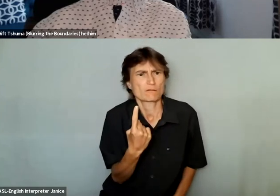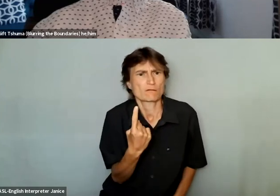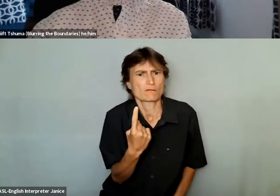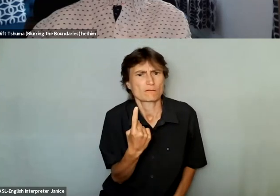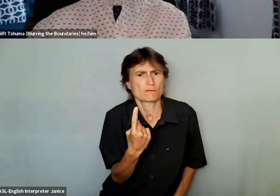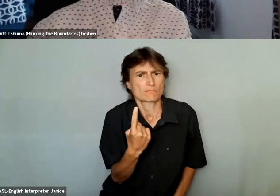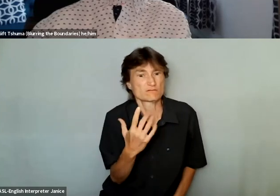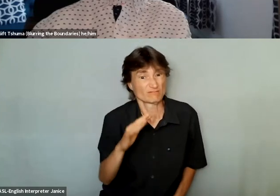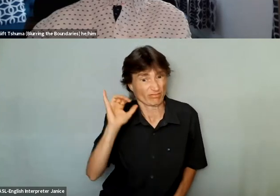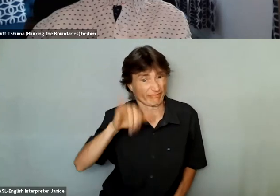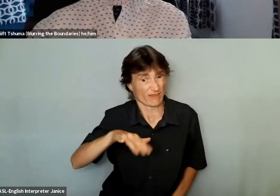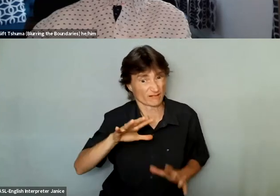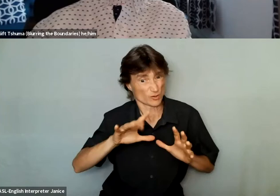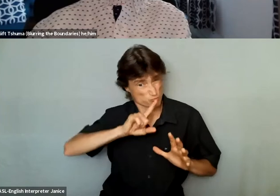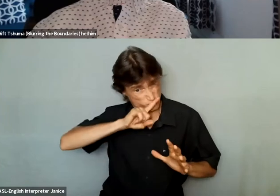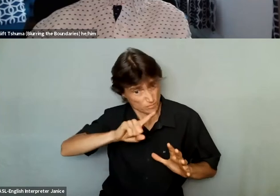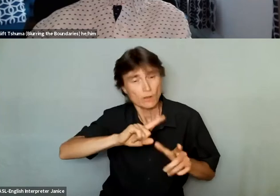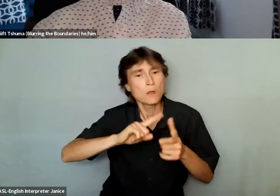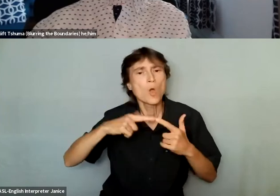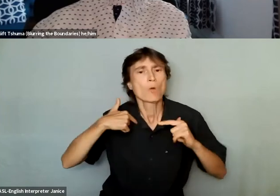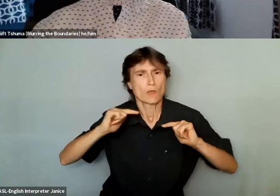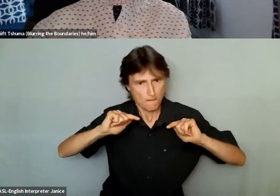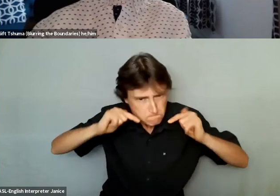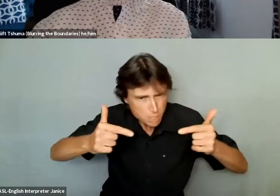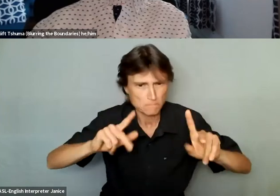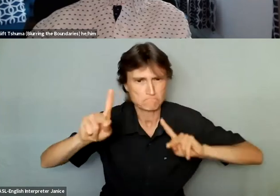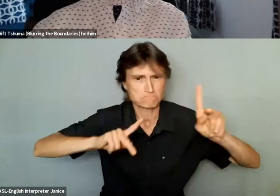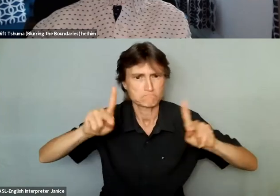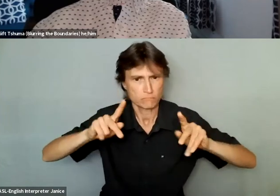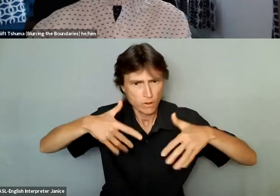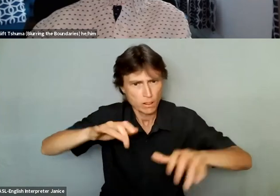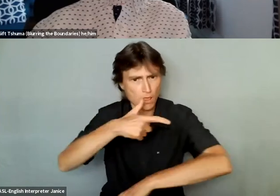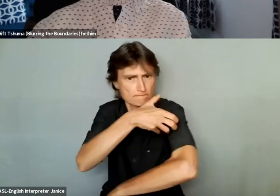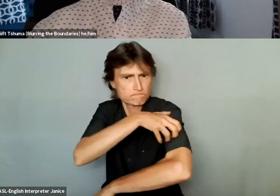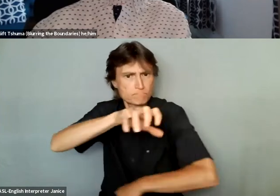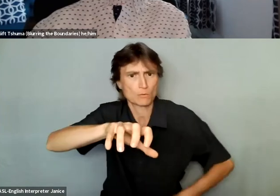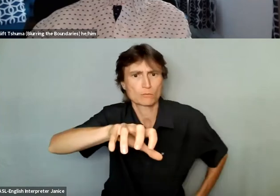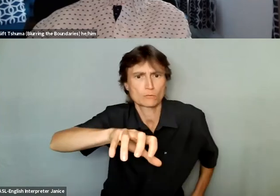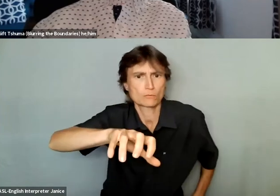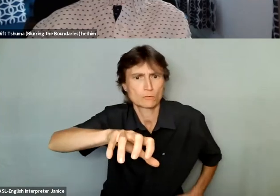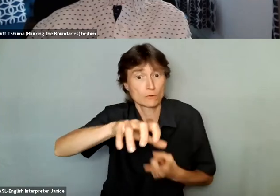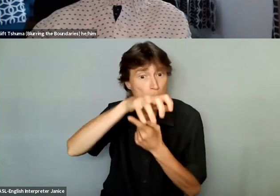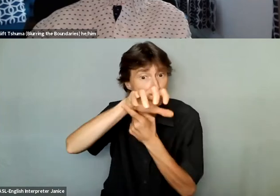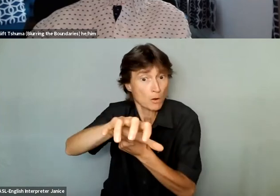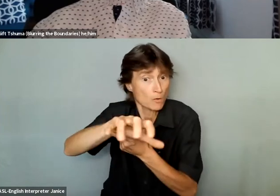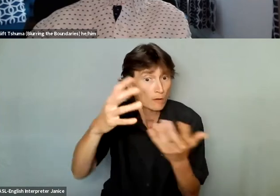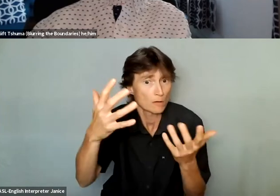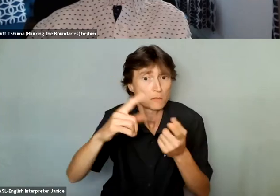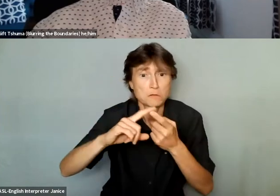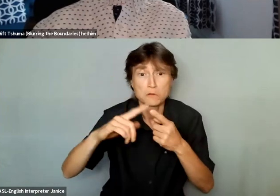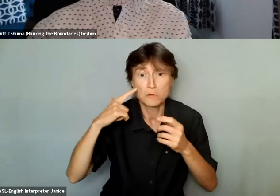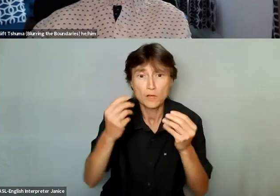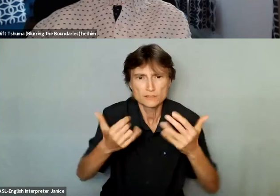trying to get people playing, get people into a room or a virtual space, improvising in a way that's going to work for everybody. And